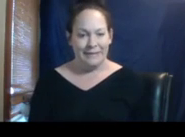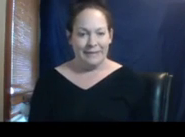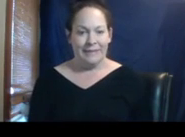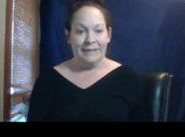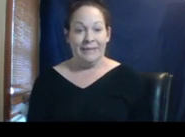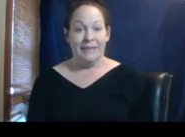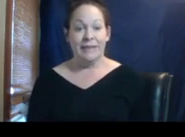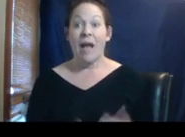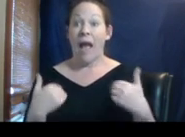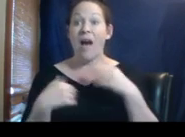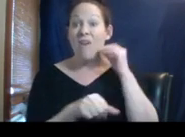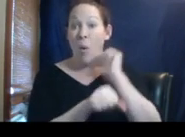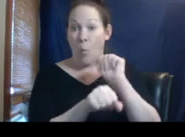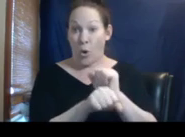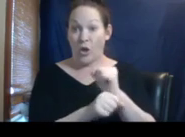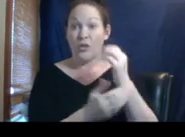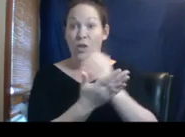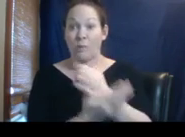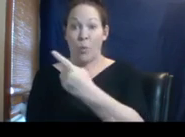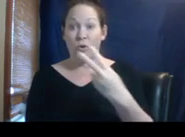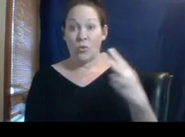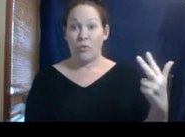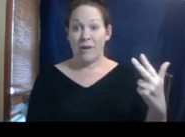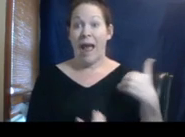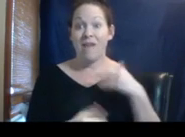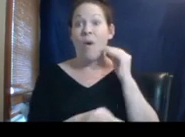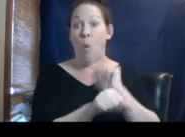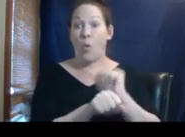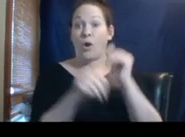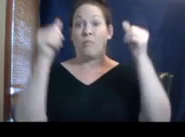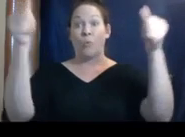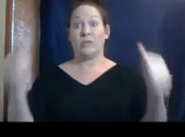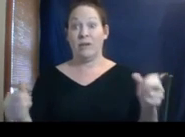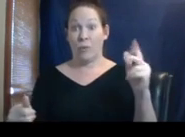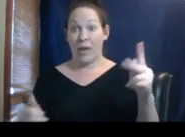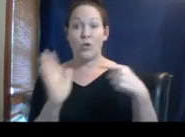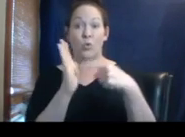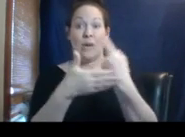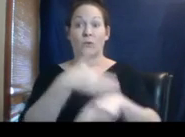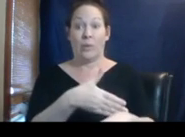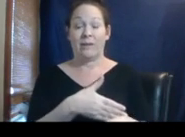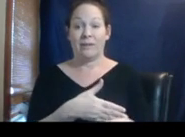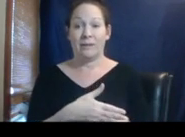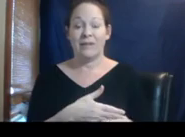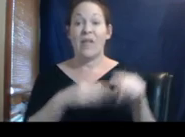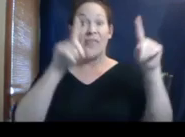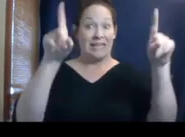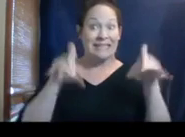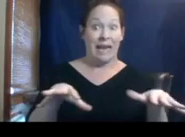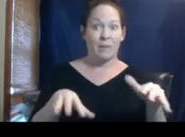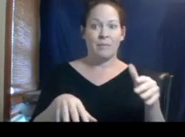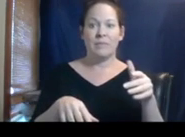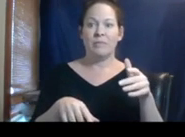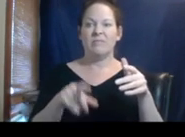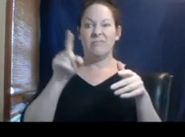I have homework for chapters 1 through 3 up. It'll be due end of next week. The exams are up there. I've shown everything